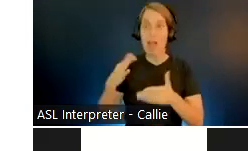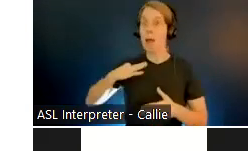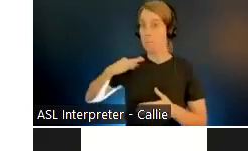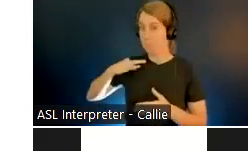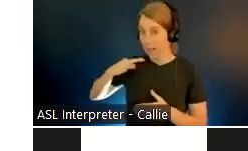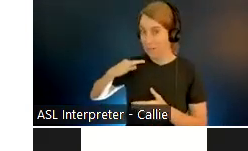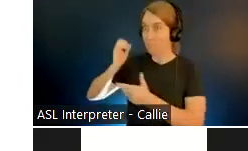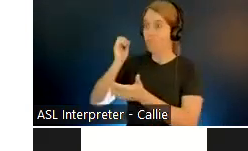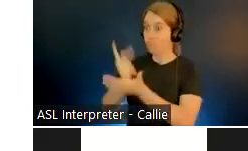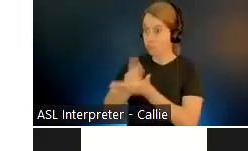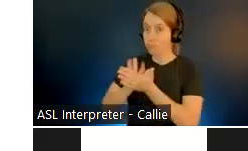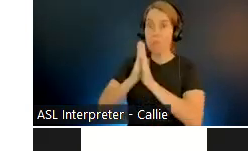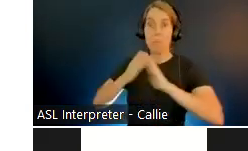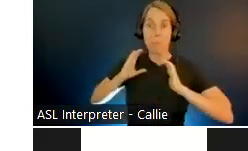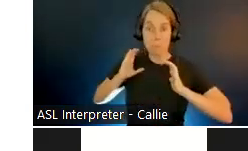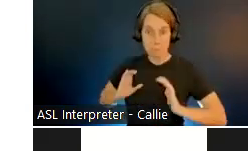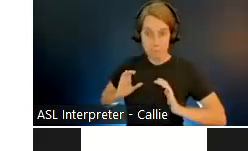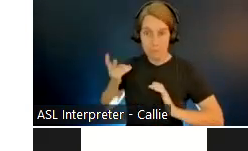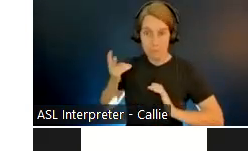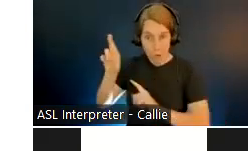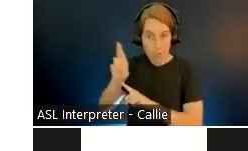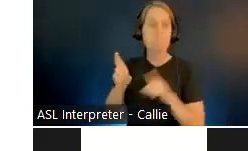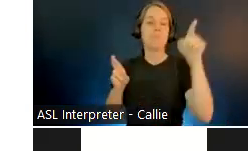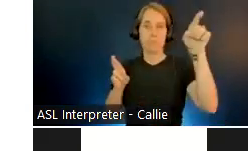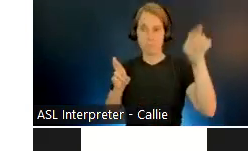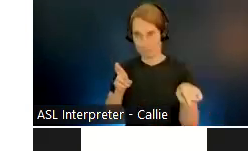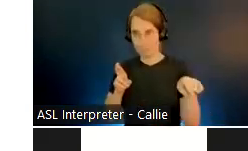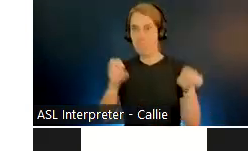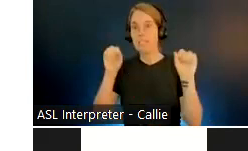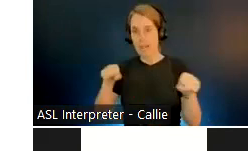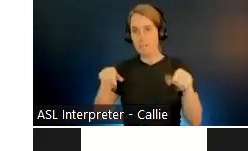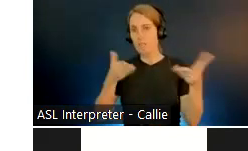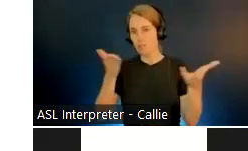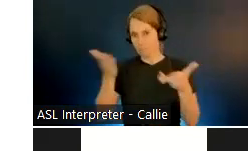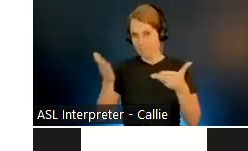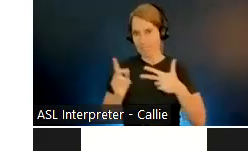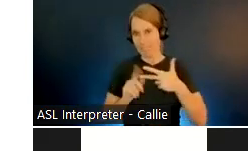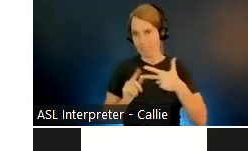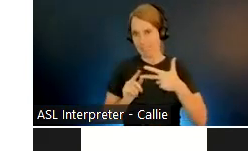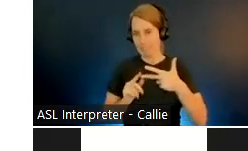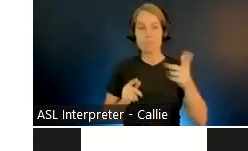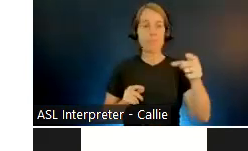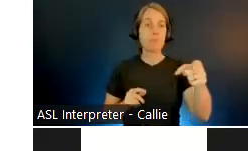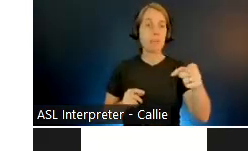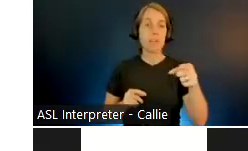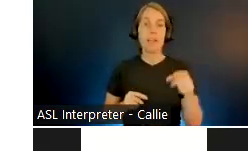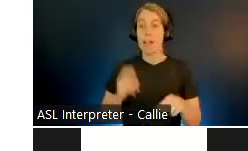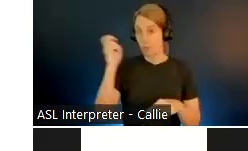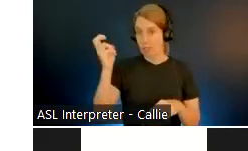eligible. Transportation in connection with any VR service. And it's important to know